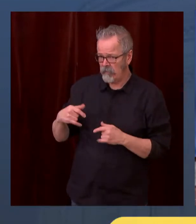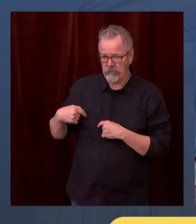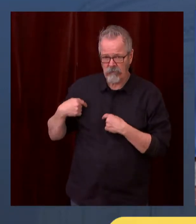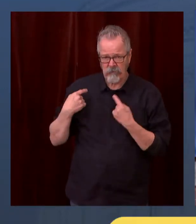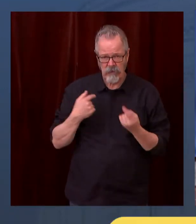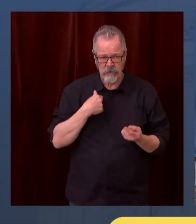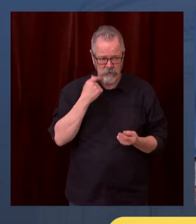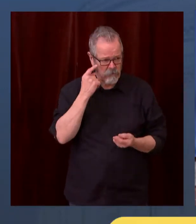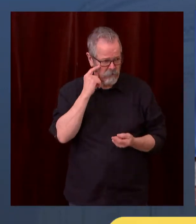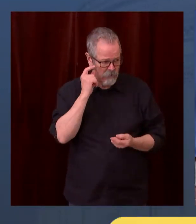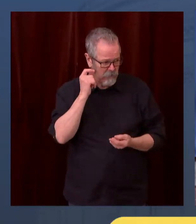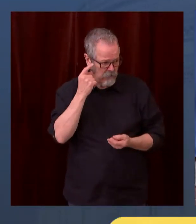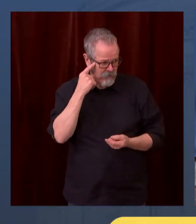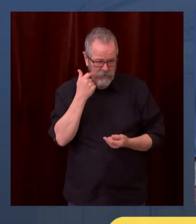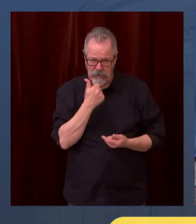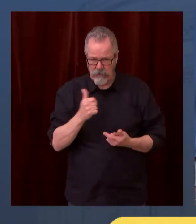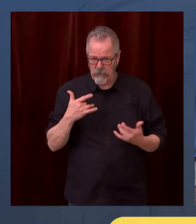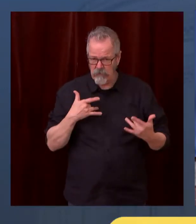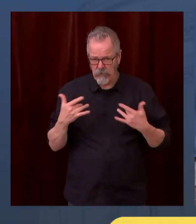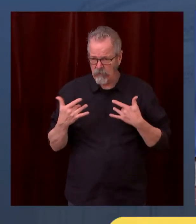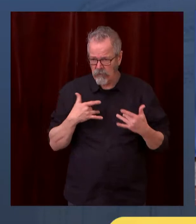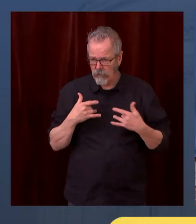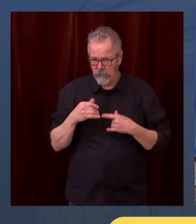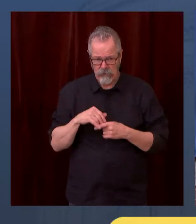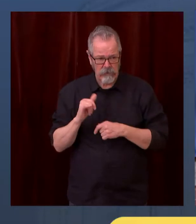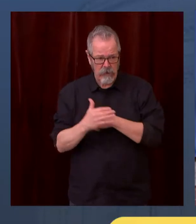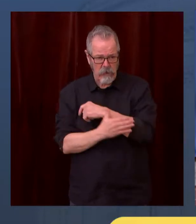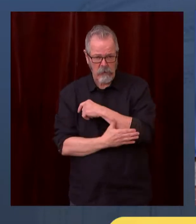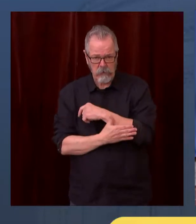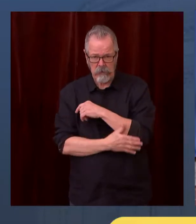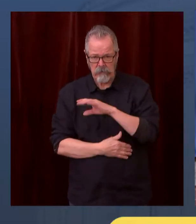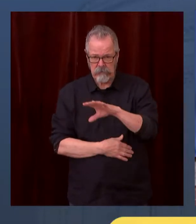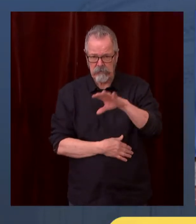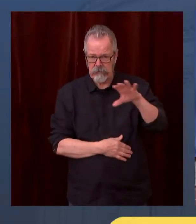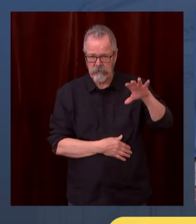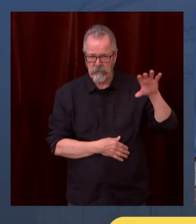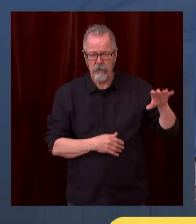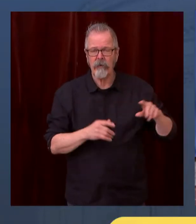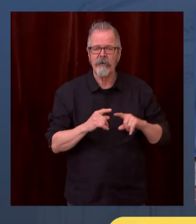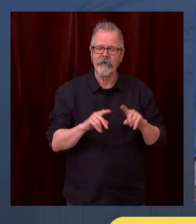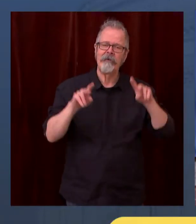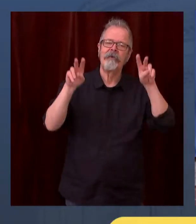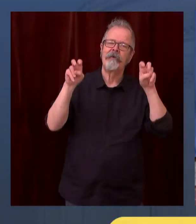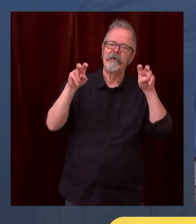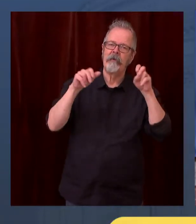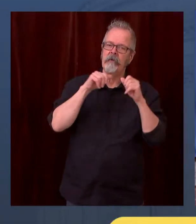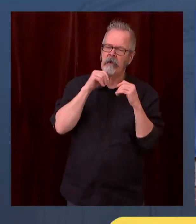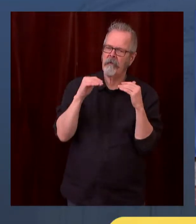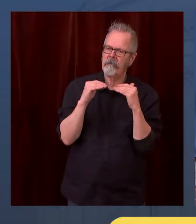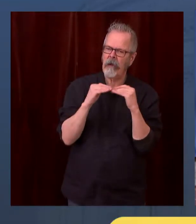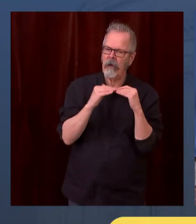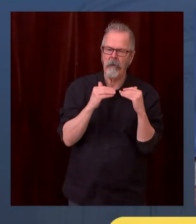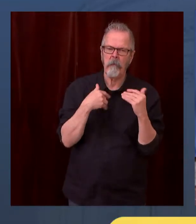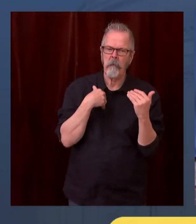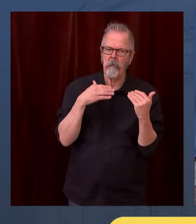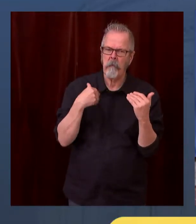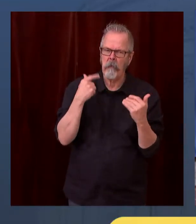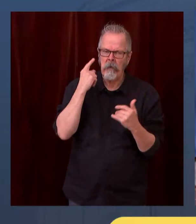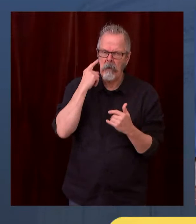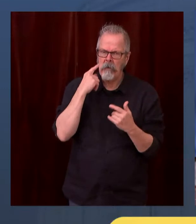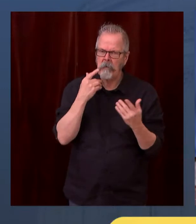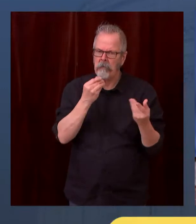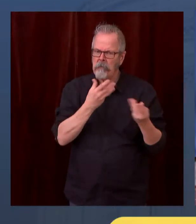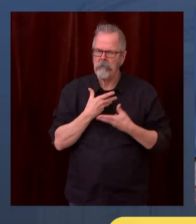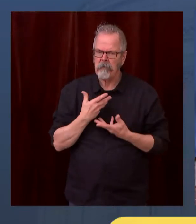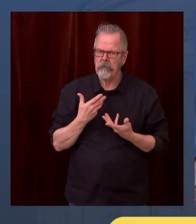about, counties not getting, quote, a fair share. We have not heard concerns in that regard. If we do, we'll certainly be